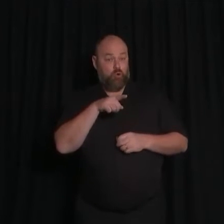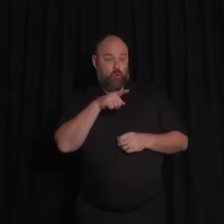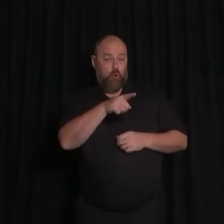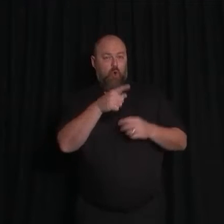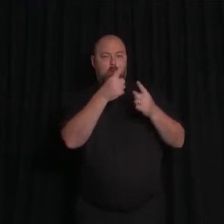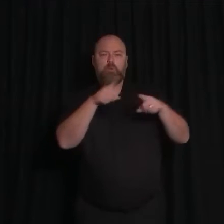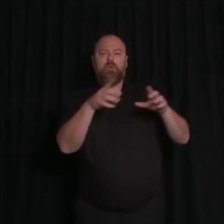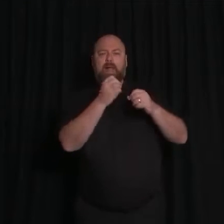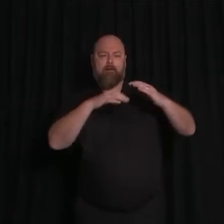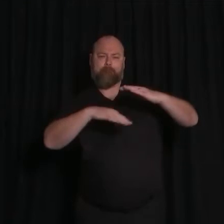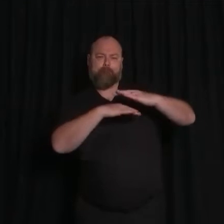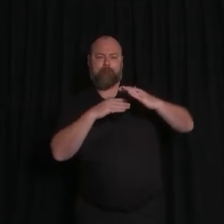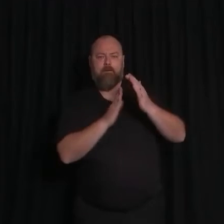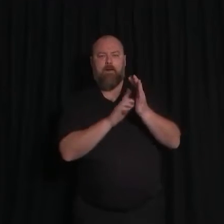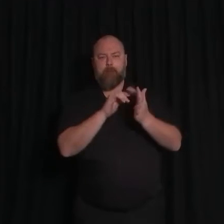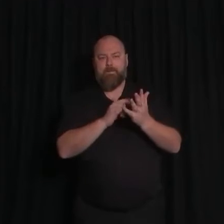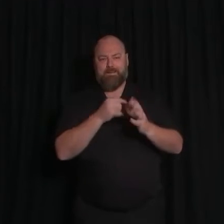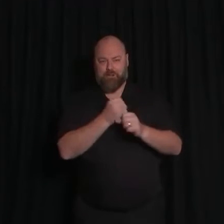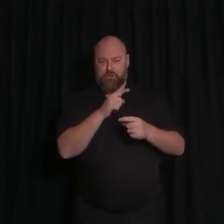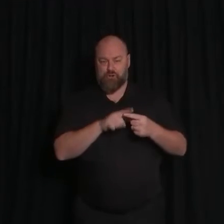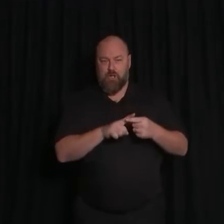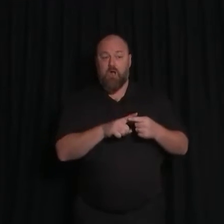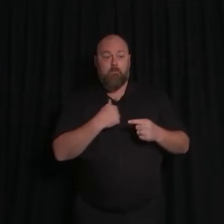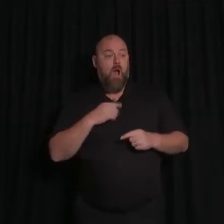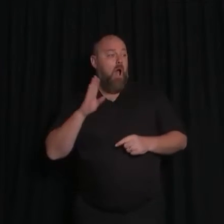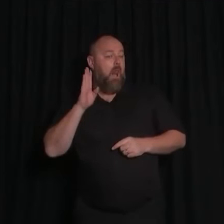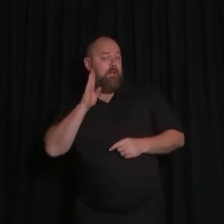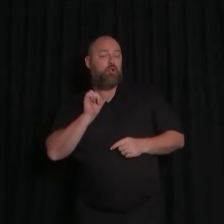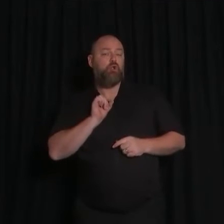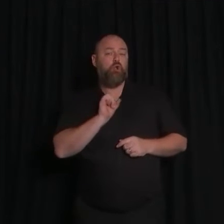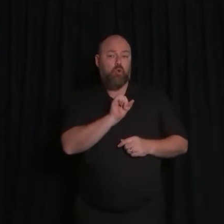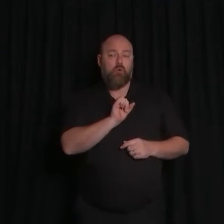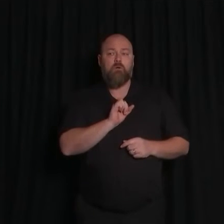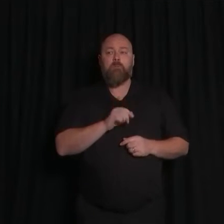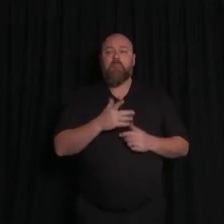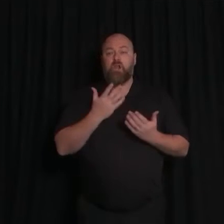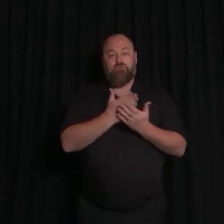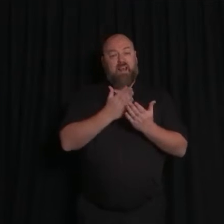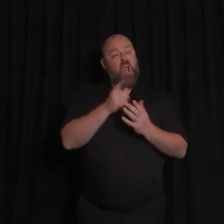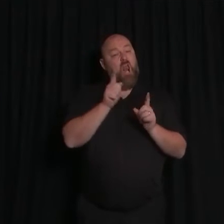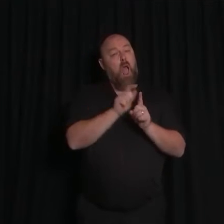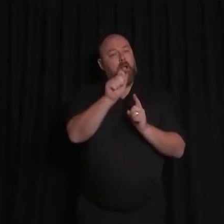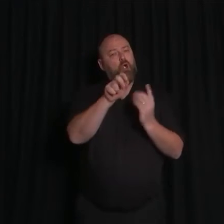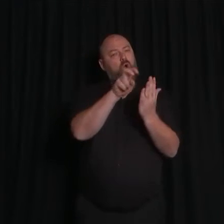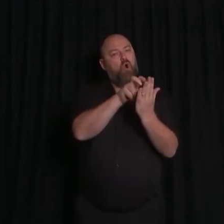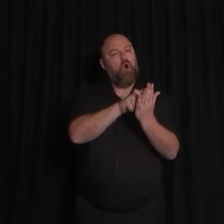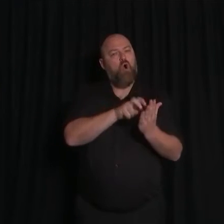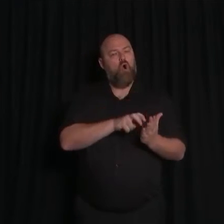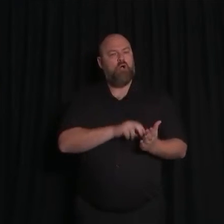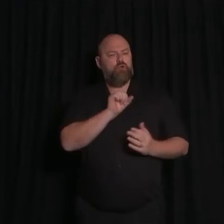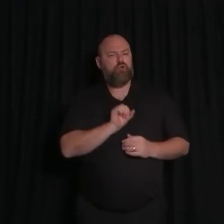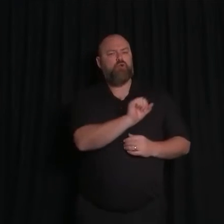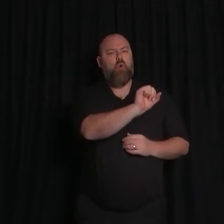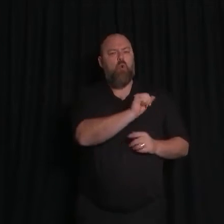from your music, and I mean, just listening to your tracks, you're in many ways diarising the trauma, but also